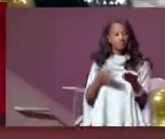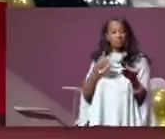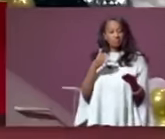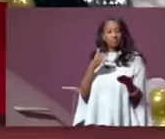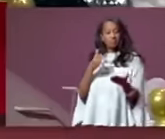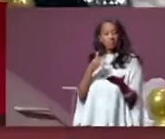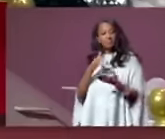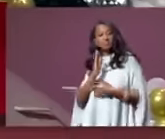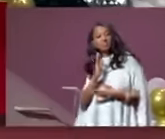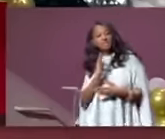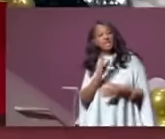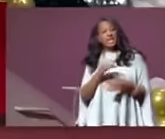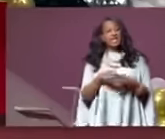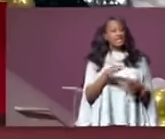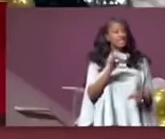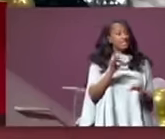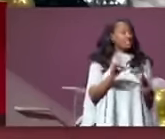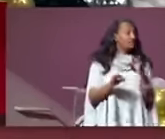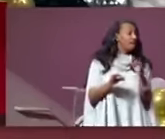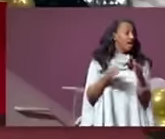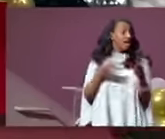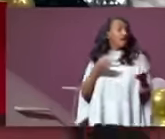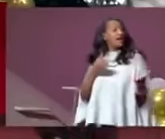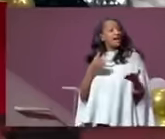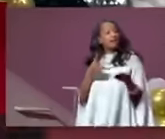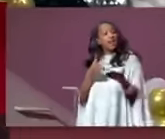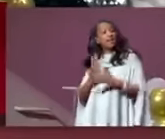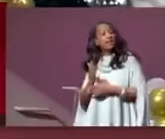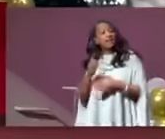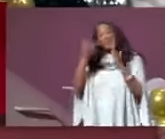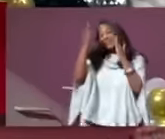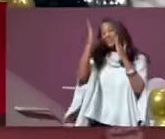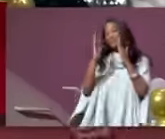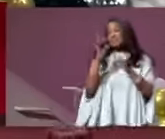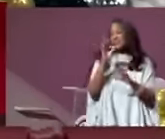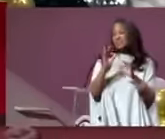just all right. He's just all right. He's just all right.